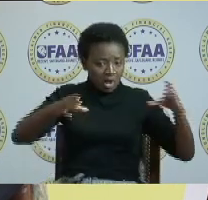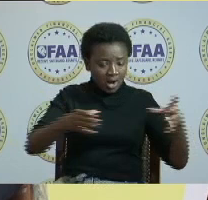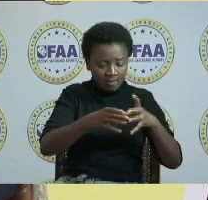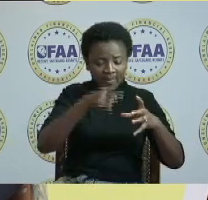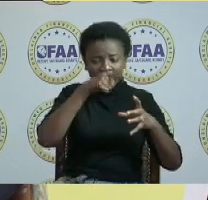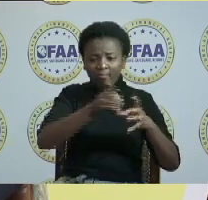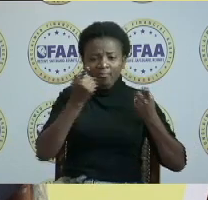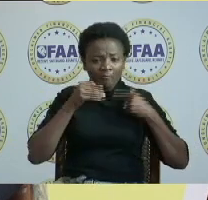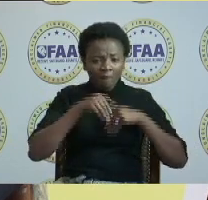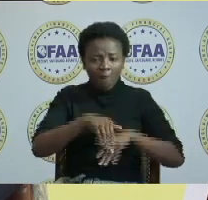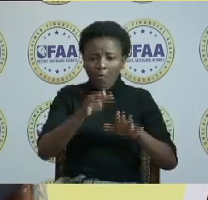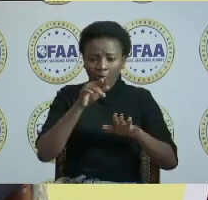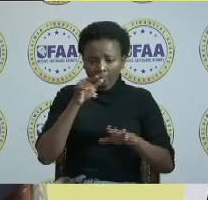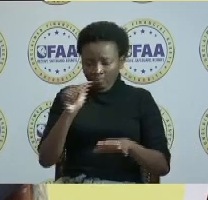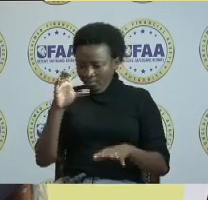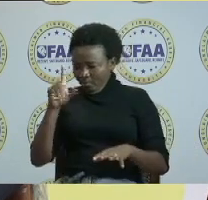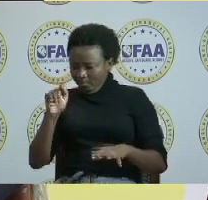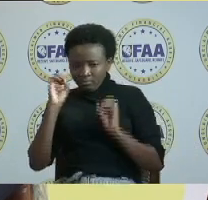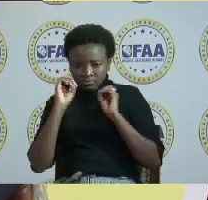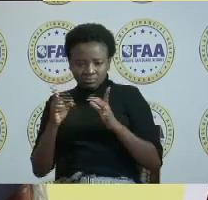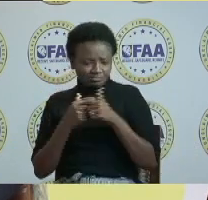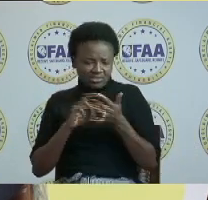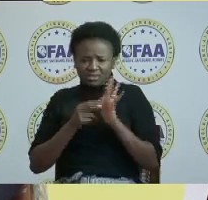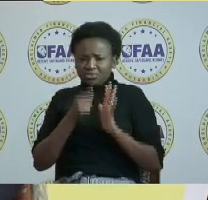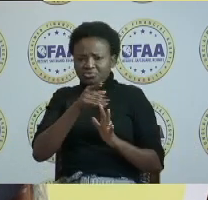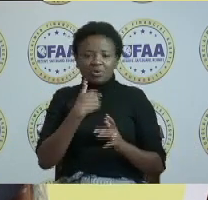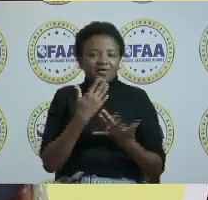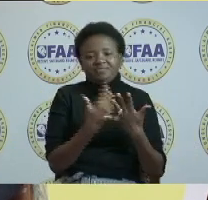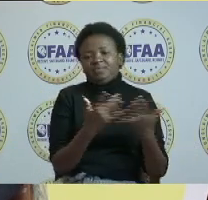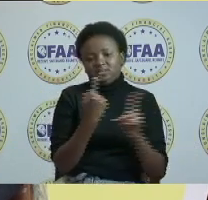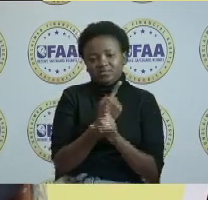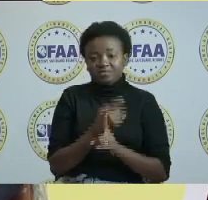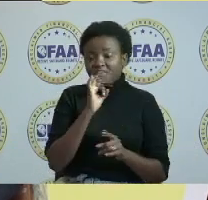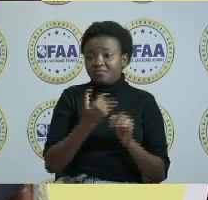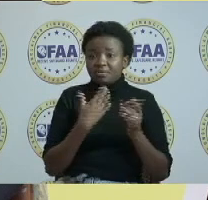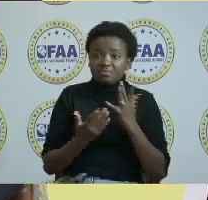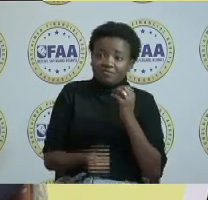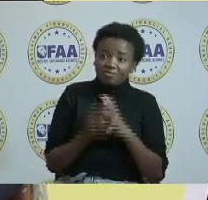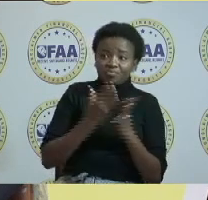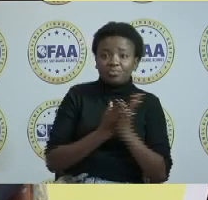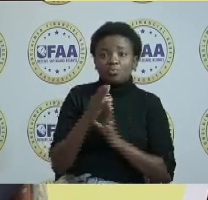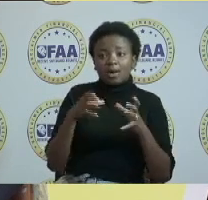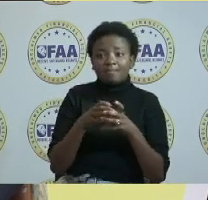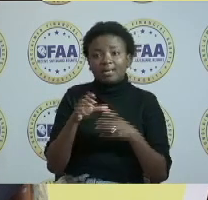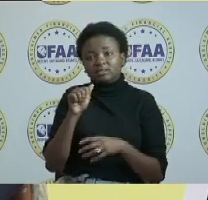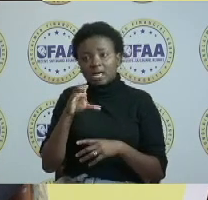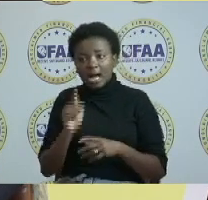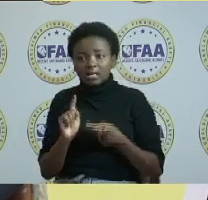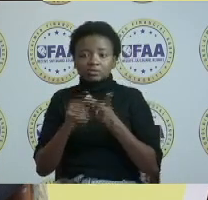is a potential holder of unclaimed assets. So if you are formed either through Companies Act, or NGOs